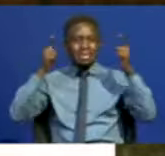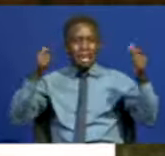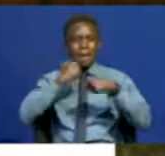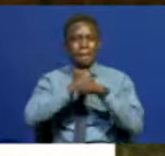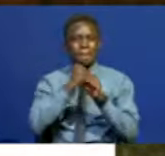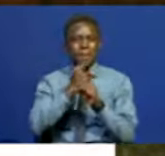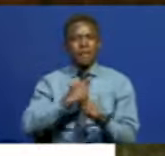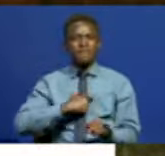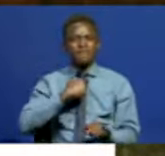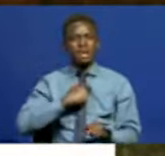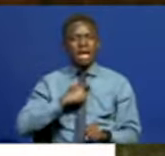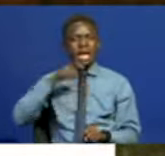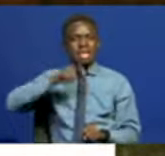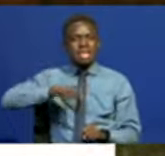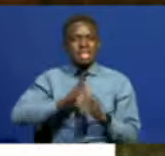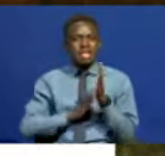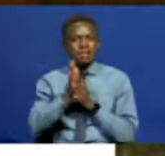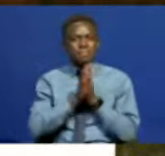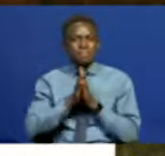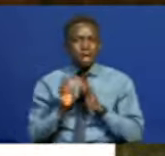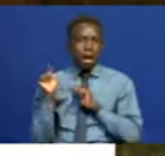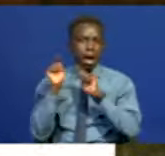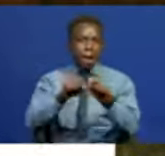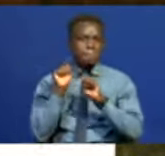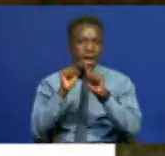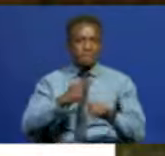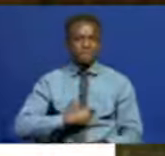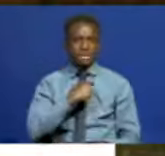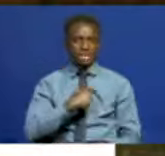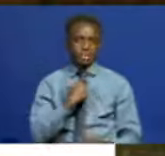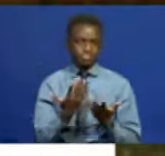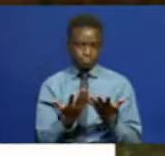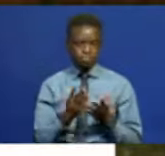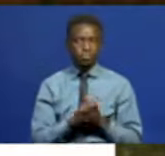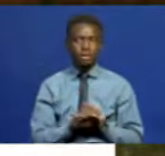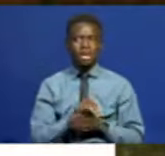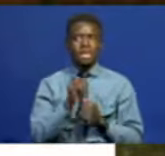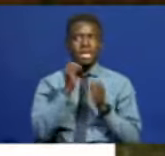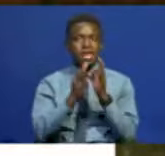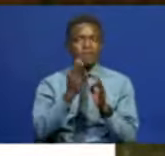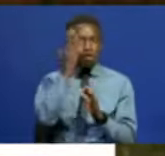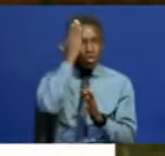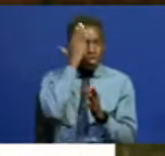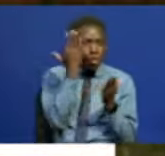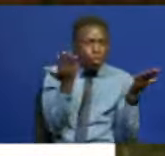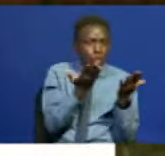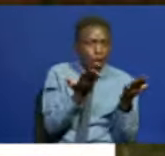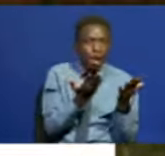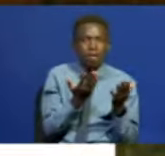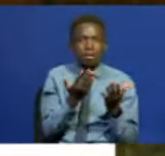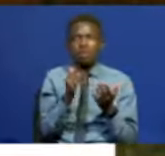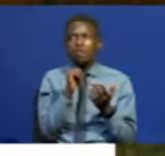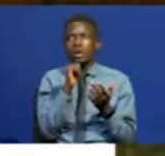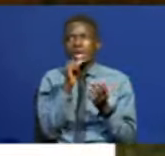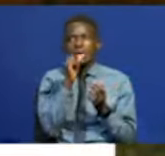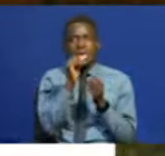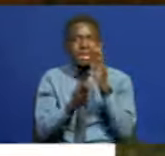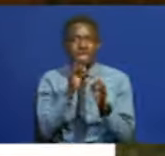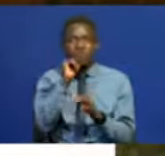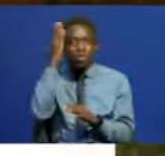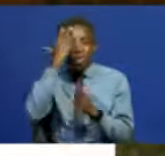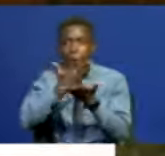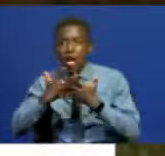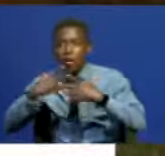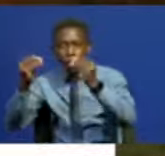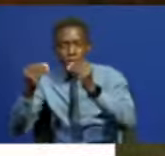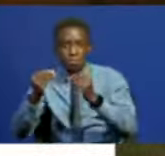who do not know where they came from and where they are and where they are going, then they have no roots into their culture.